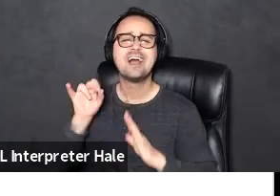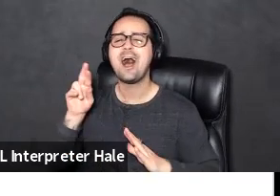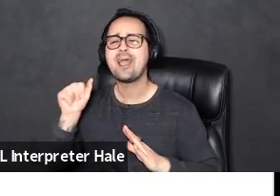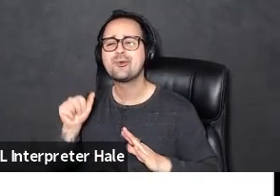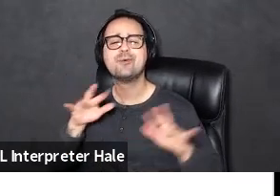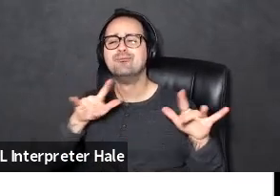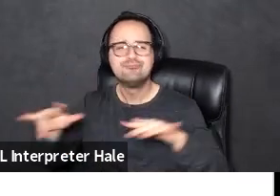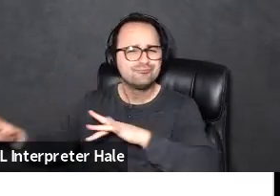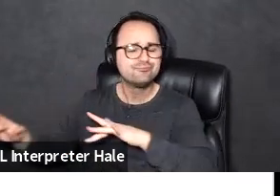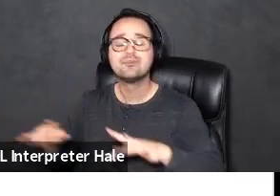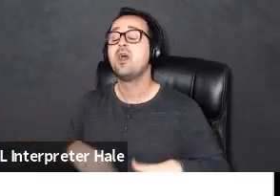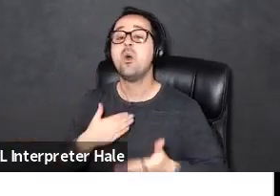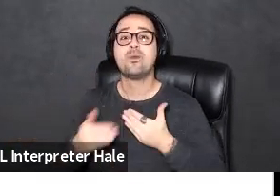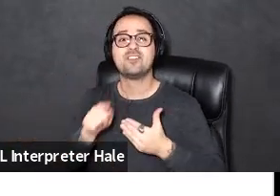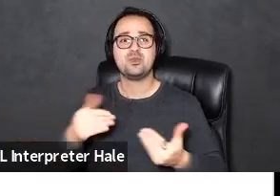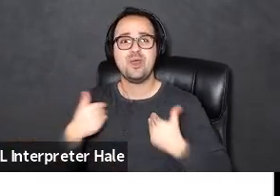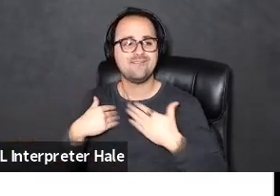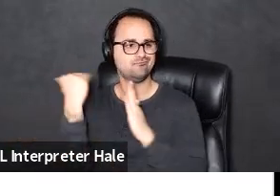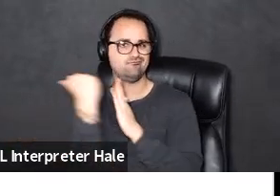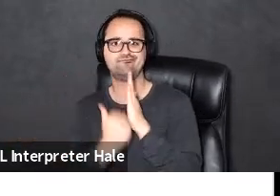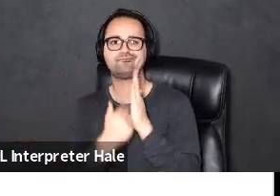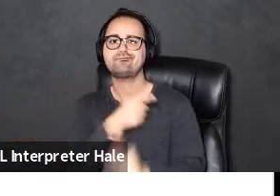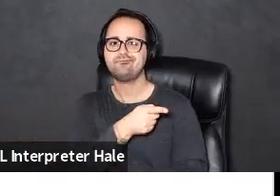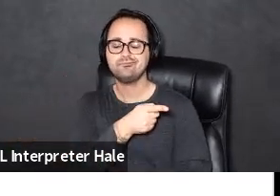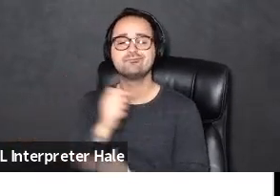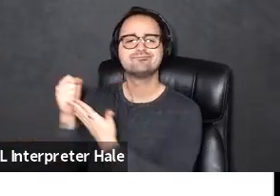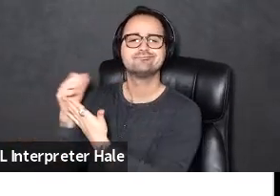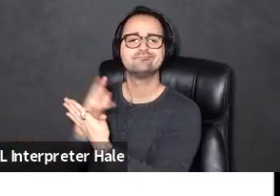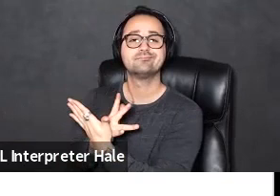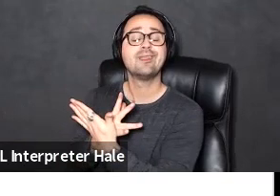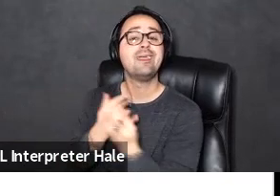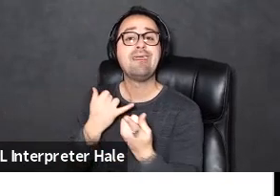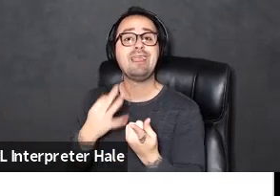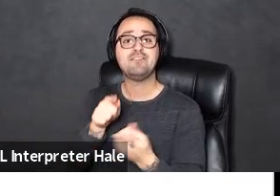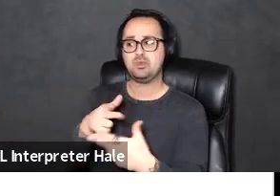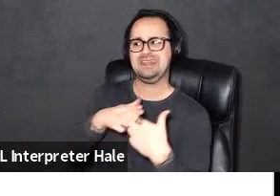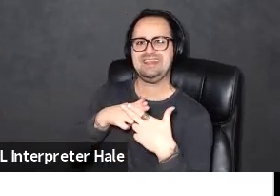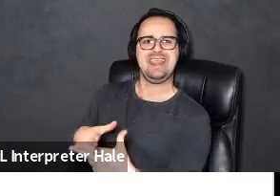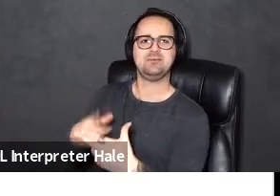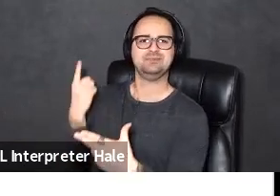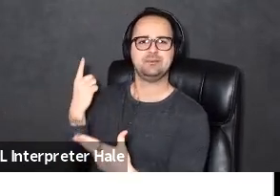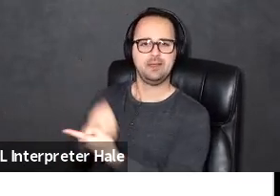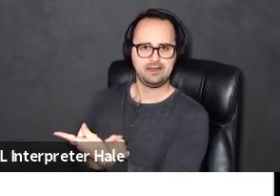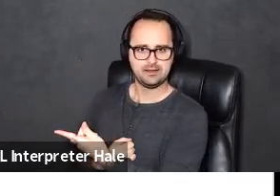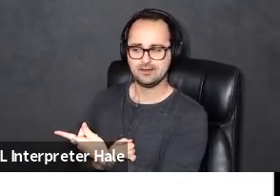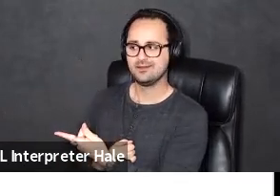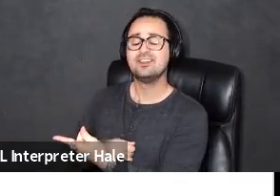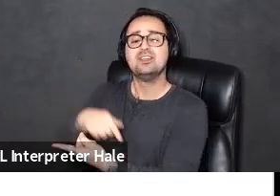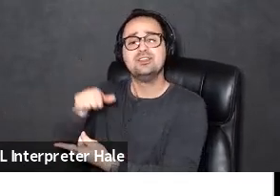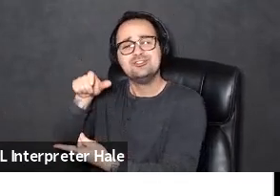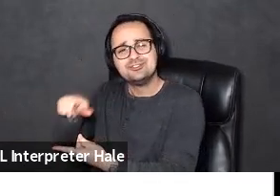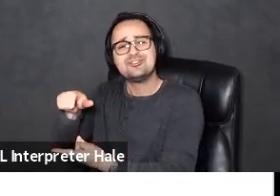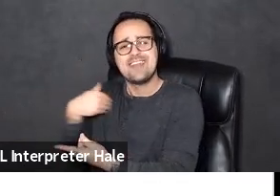bonds, et cetera, you can see the list there. Because if you've named someone else, you should then have